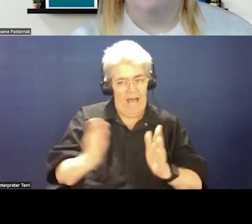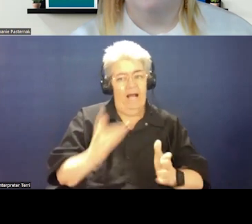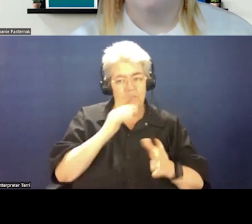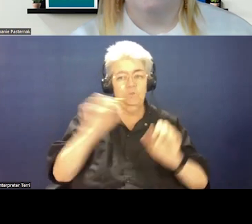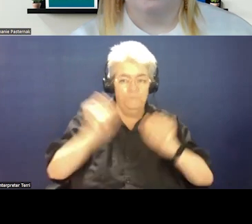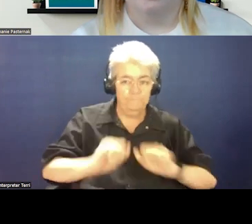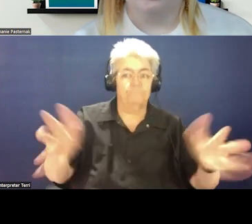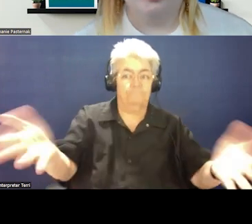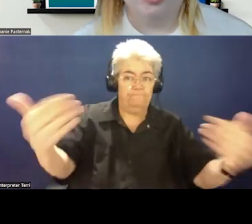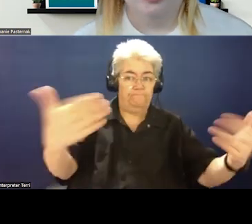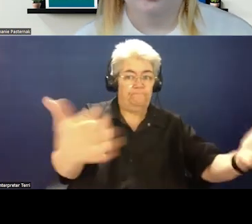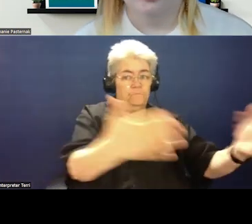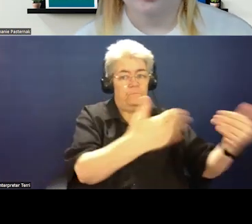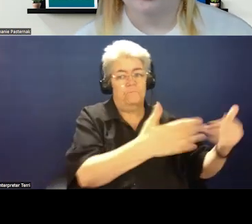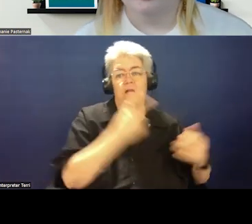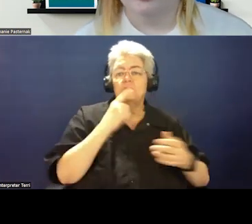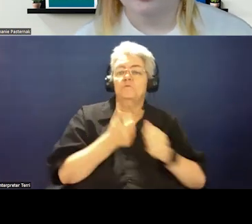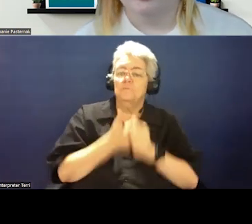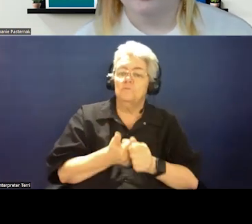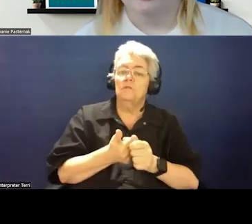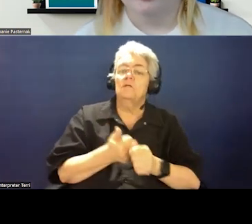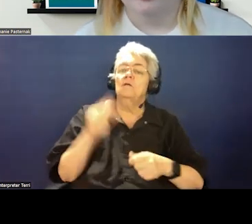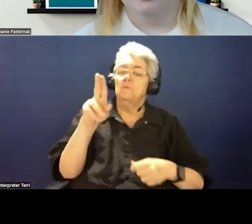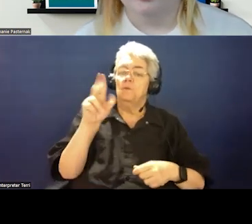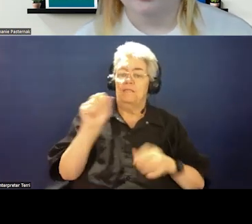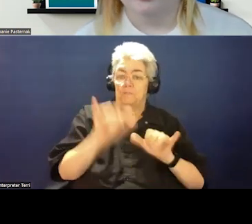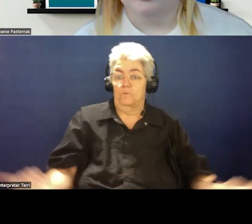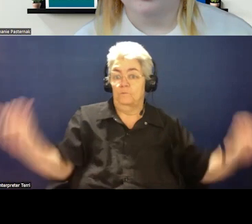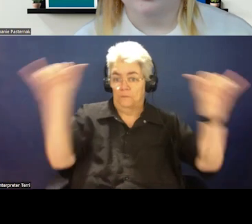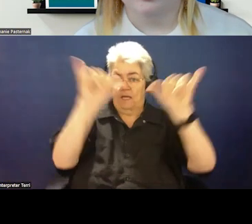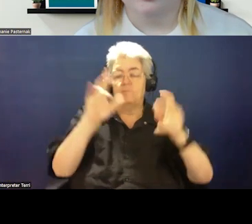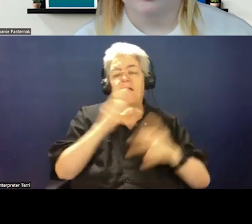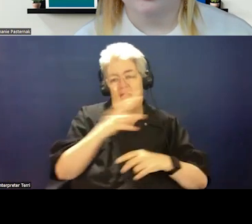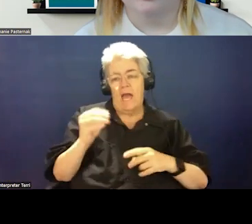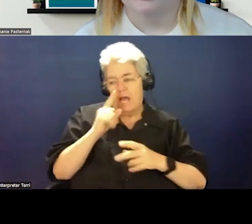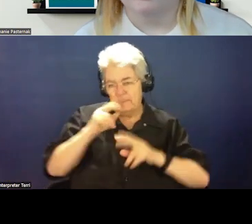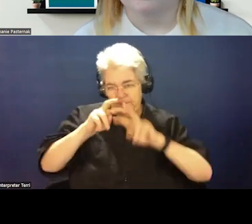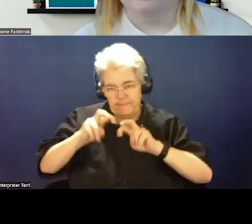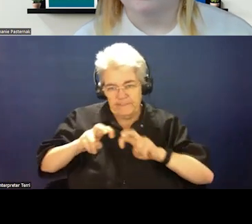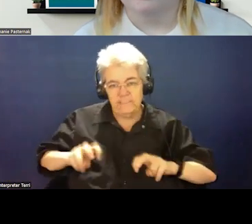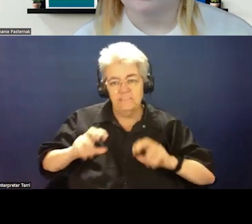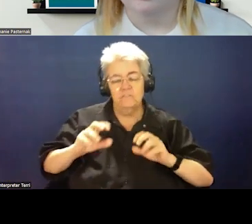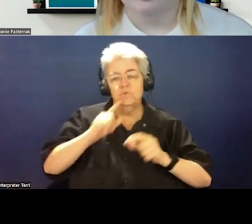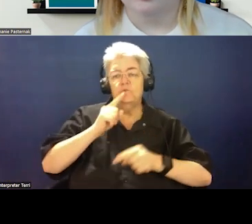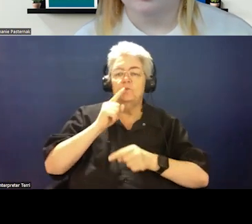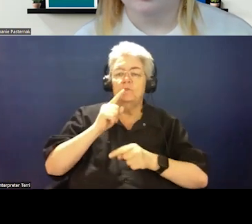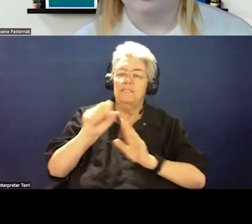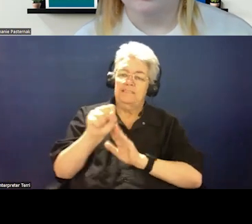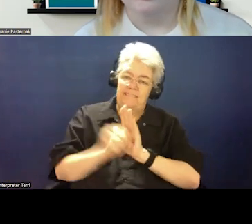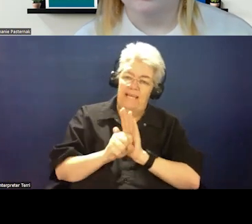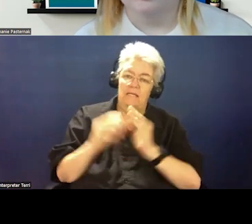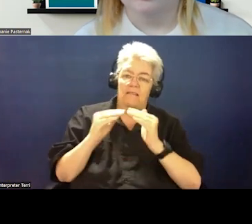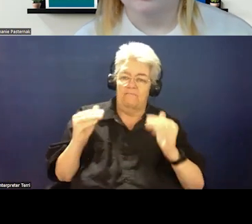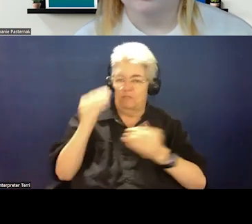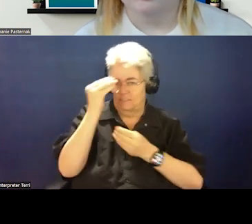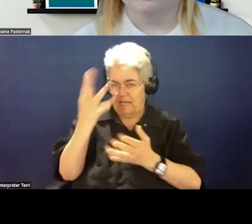can continue to track at a national level, but also dig into some of the most appropriate state level data. You know, one of the